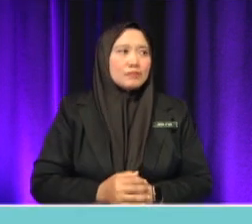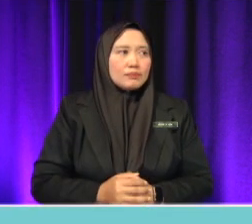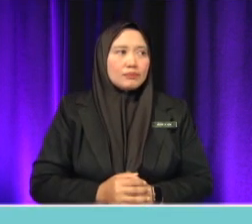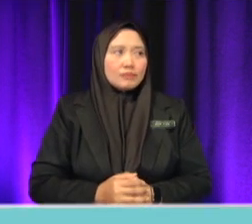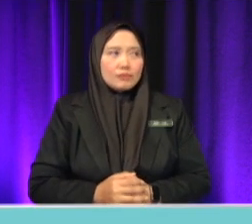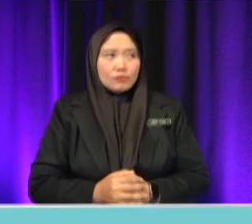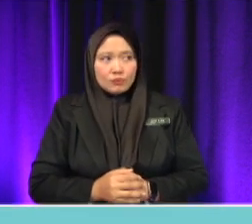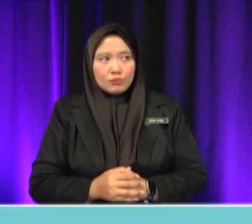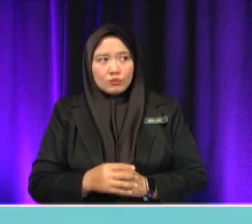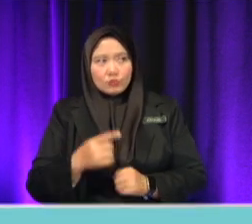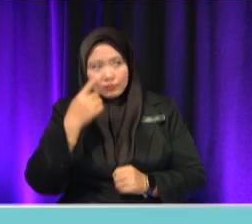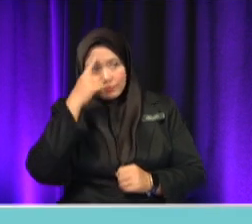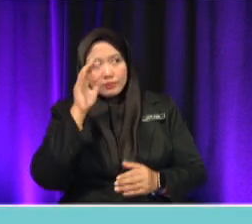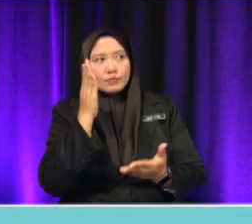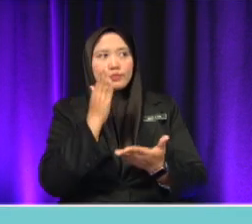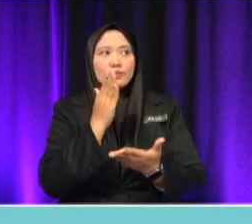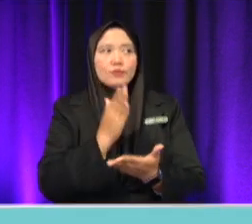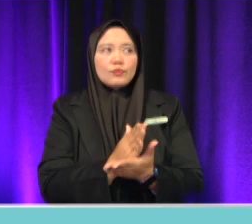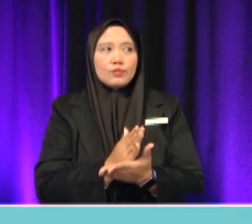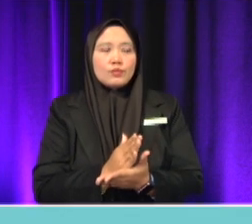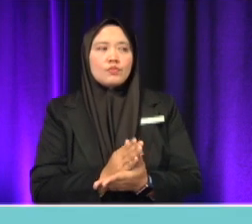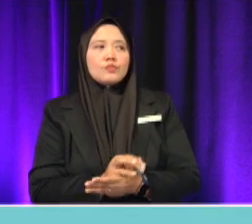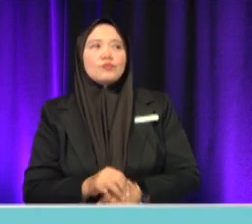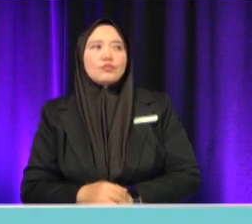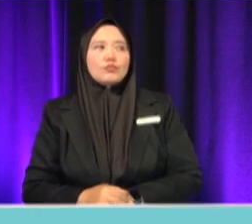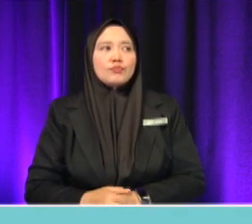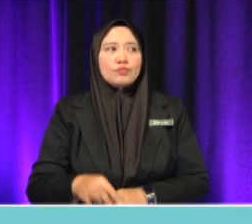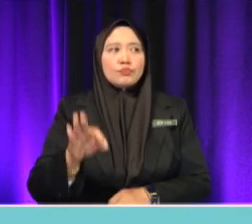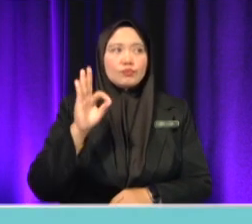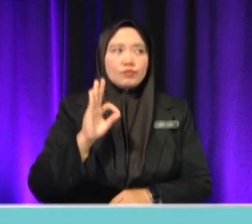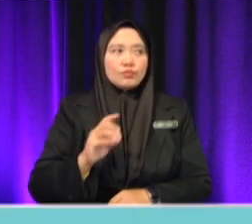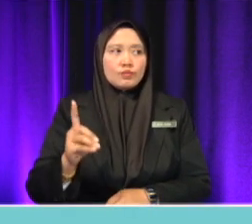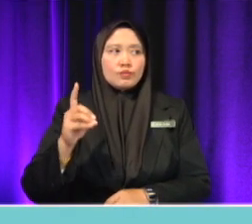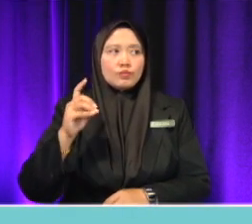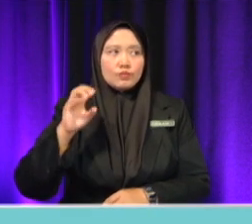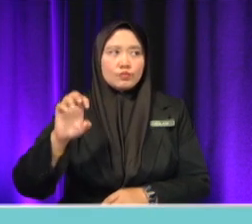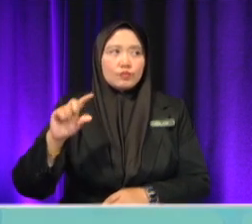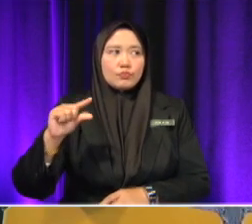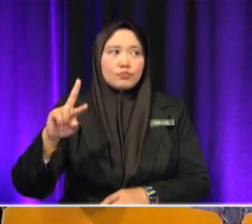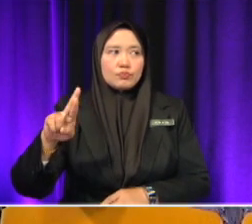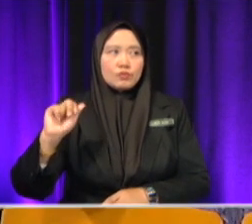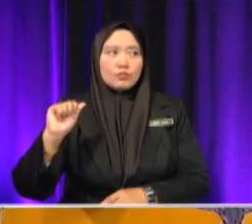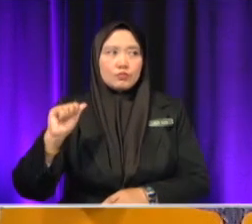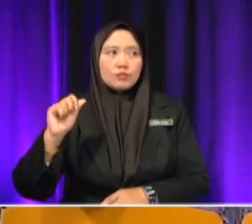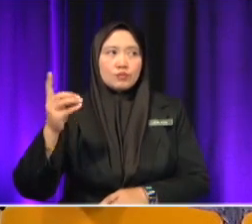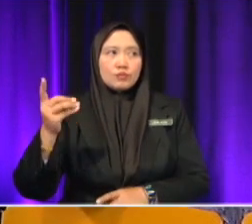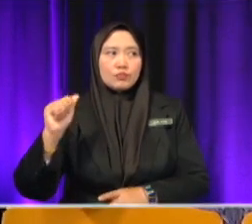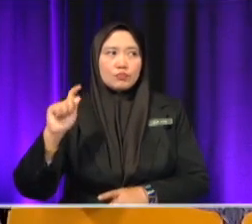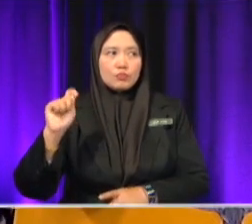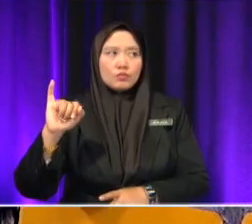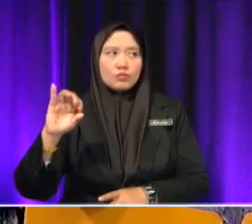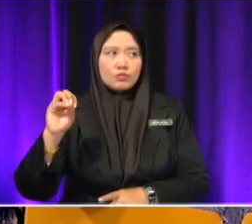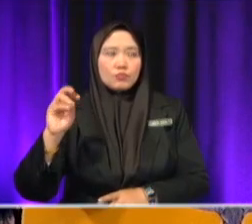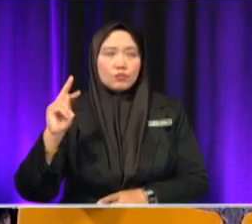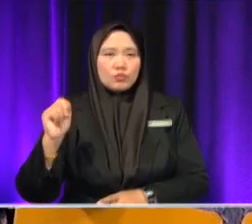planet's natural environment and build a future in which humans live in harmony with nature. Okay, we have the second one